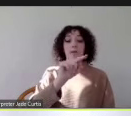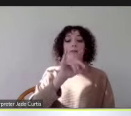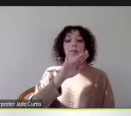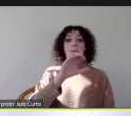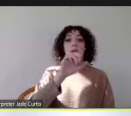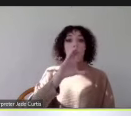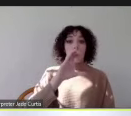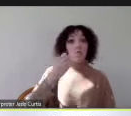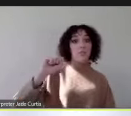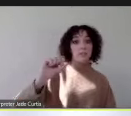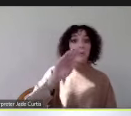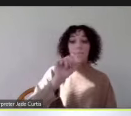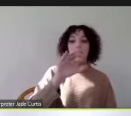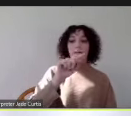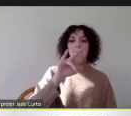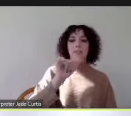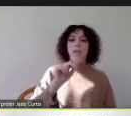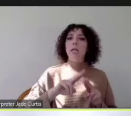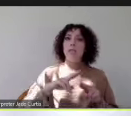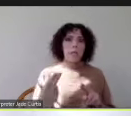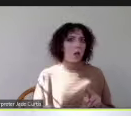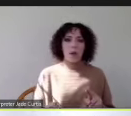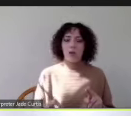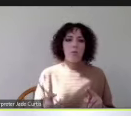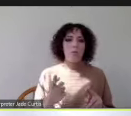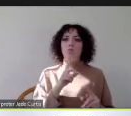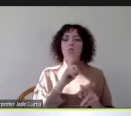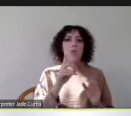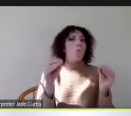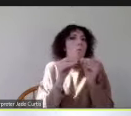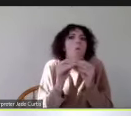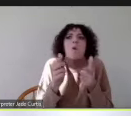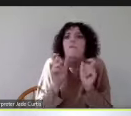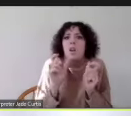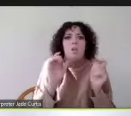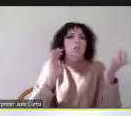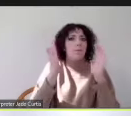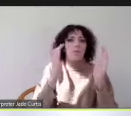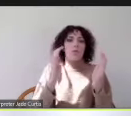bacteria declined at a significantly faster rate than the total